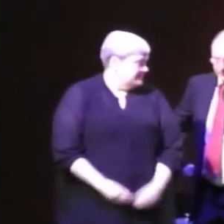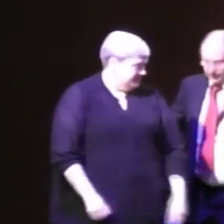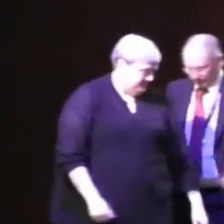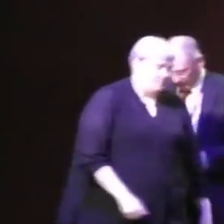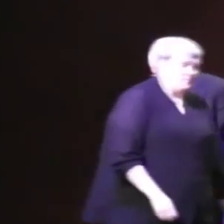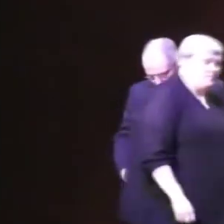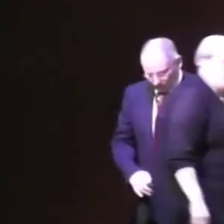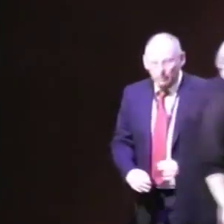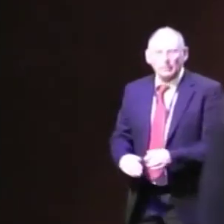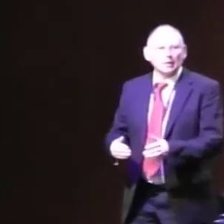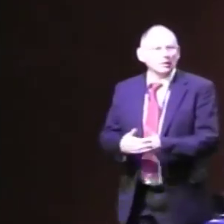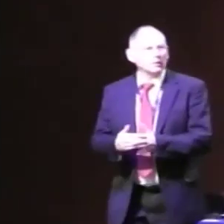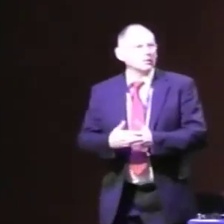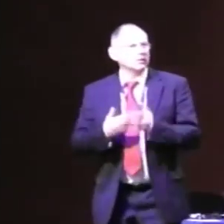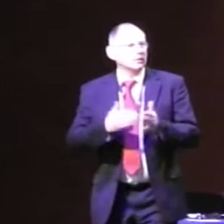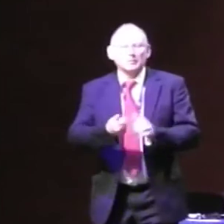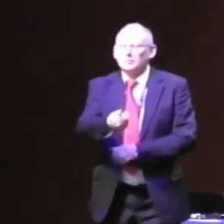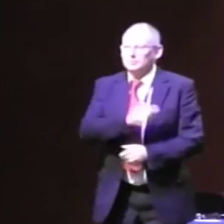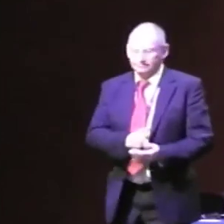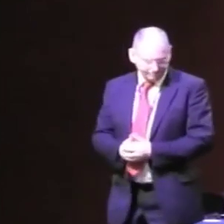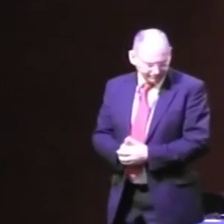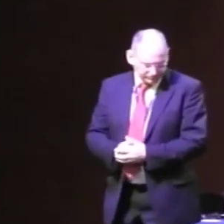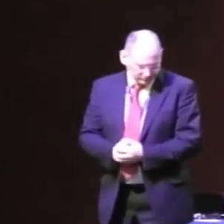Thank you. Fife TUC, please.